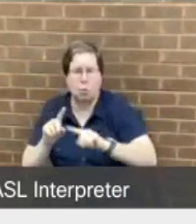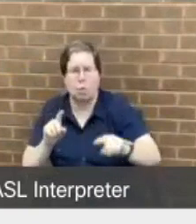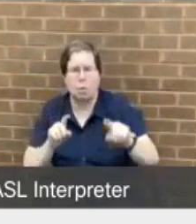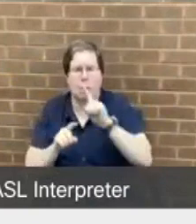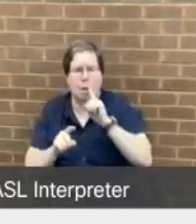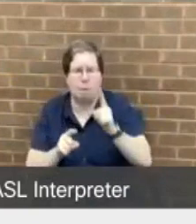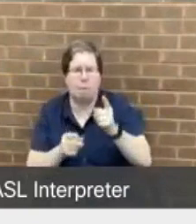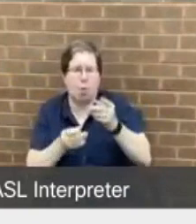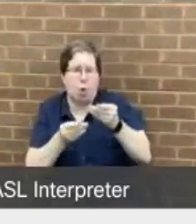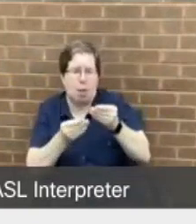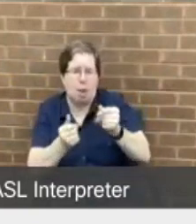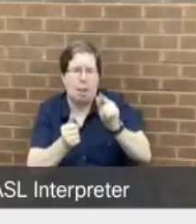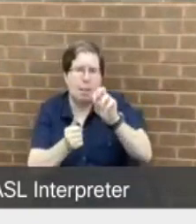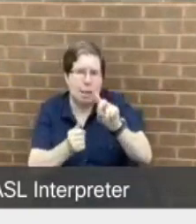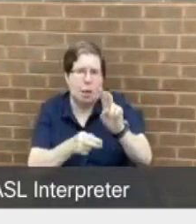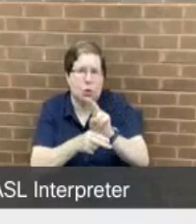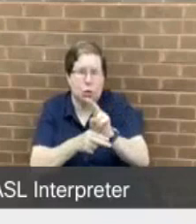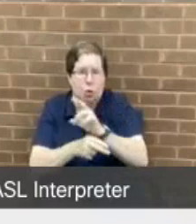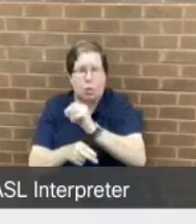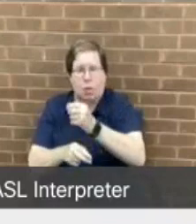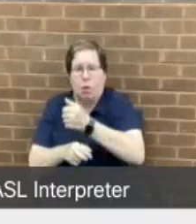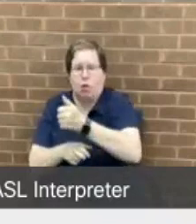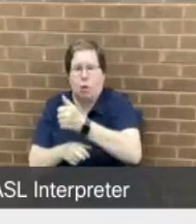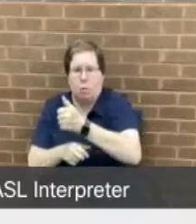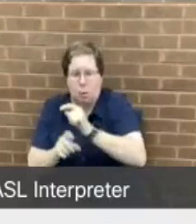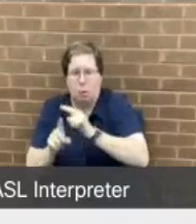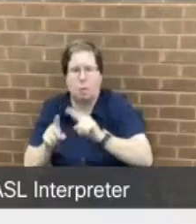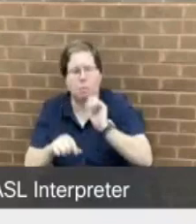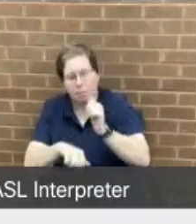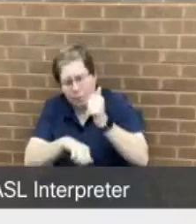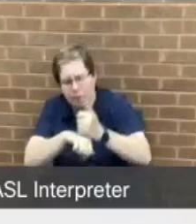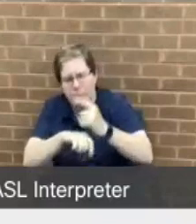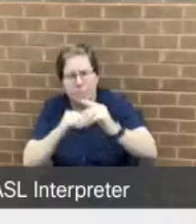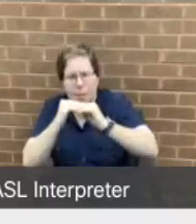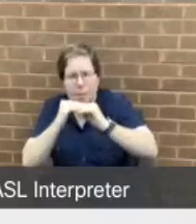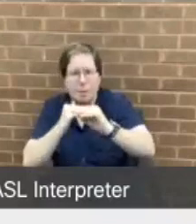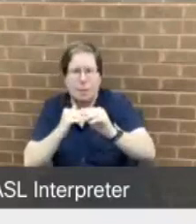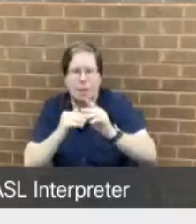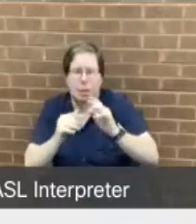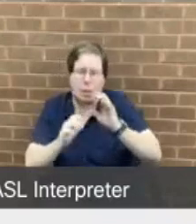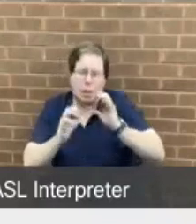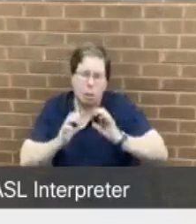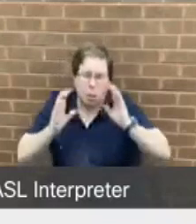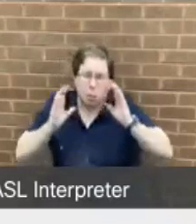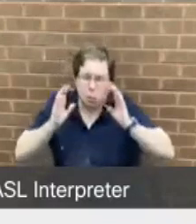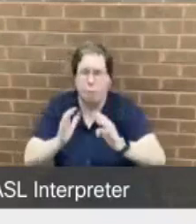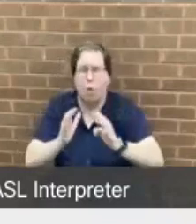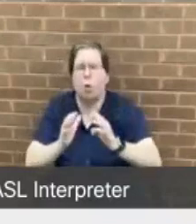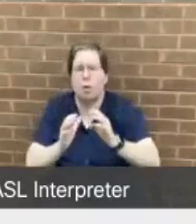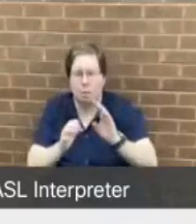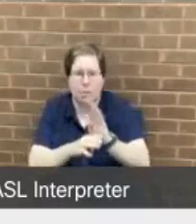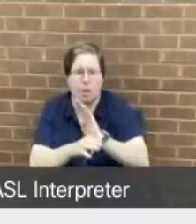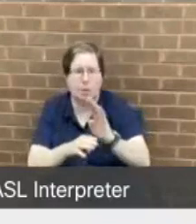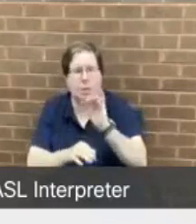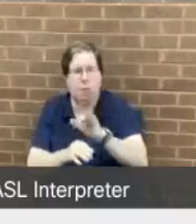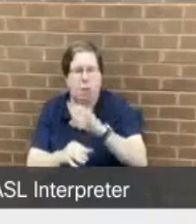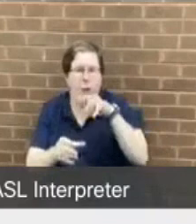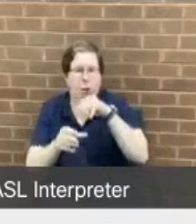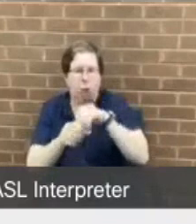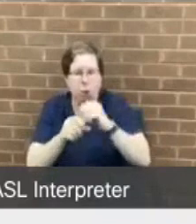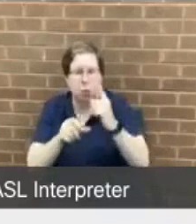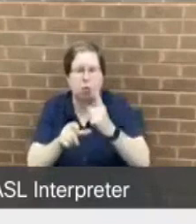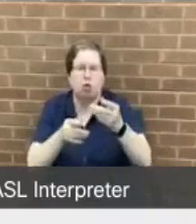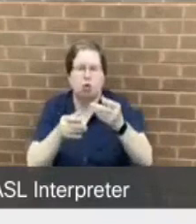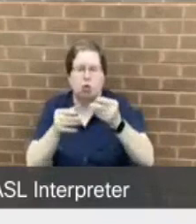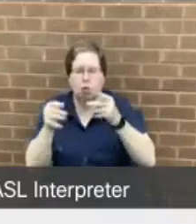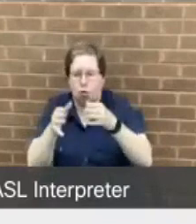and transportation decisions, establishing a sustainable customer-focused transportation vision that incorporates roadway, transit,